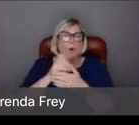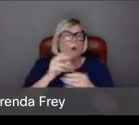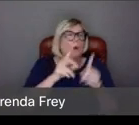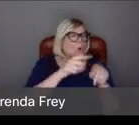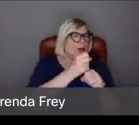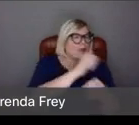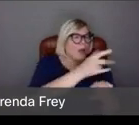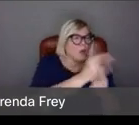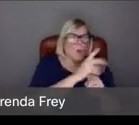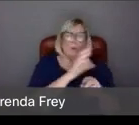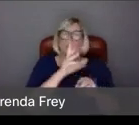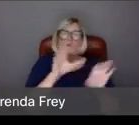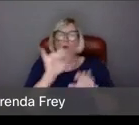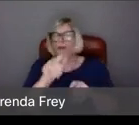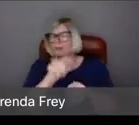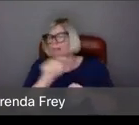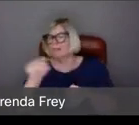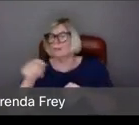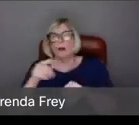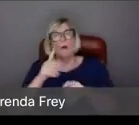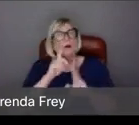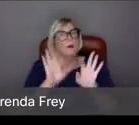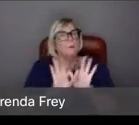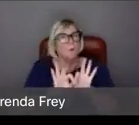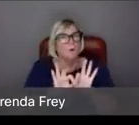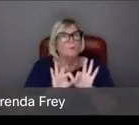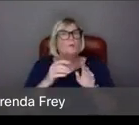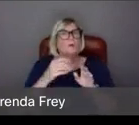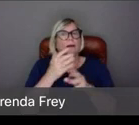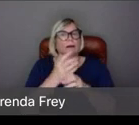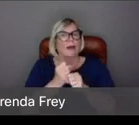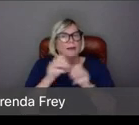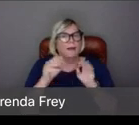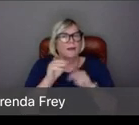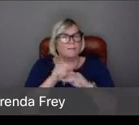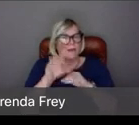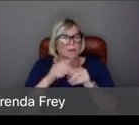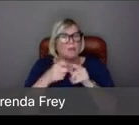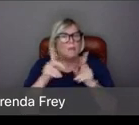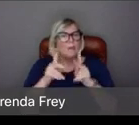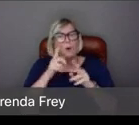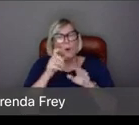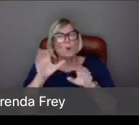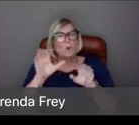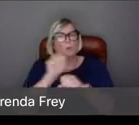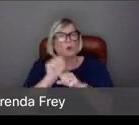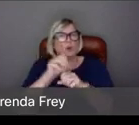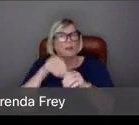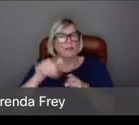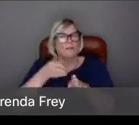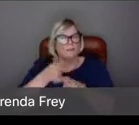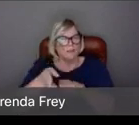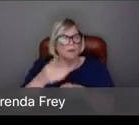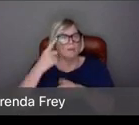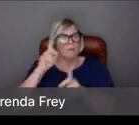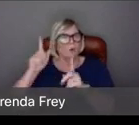do that. And it's important to, get some advice from the folks that have been doing this a while, like David, that really know what